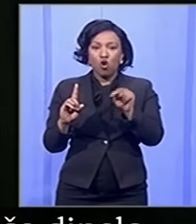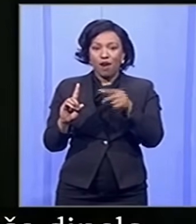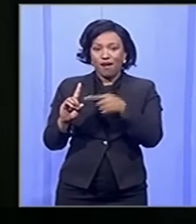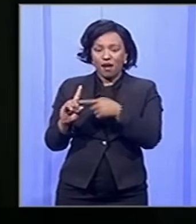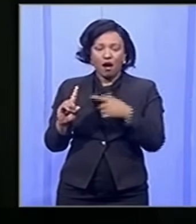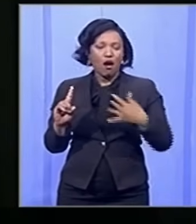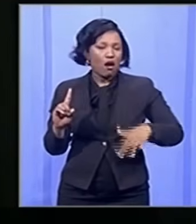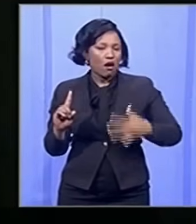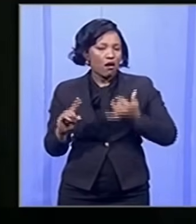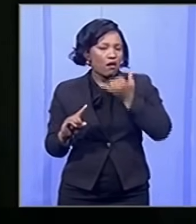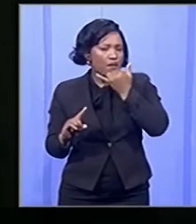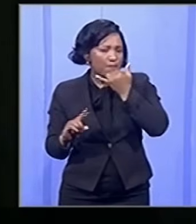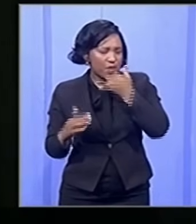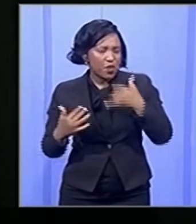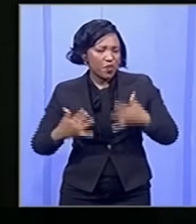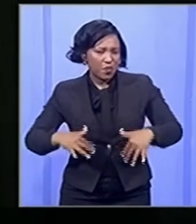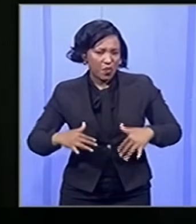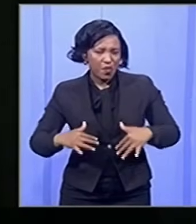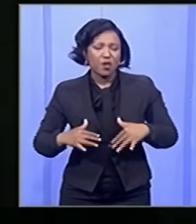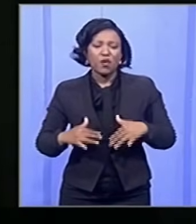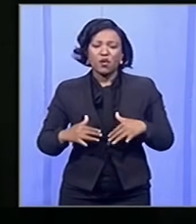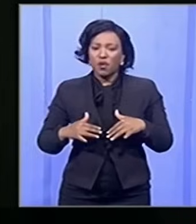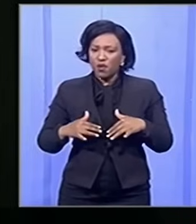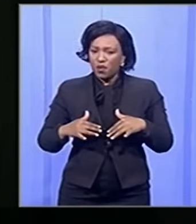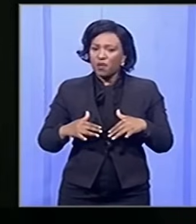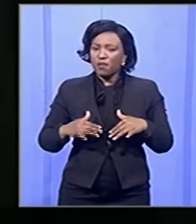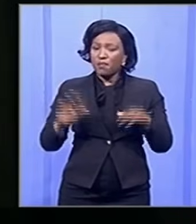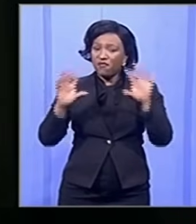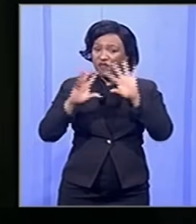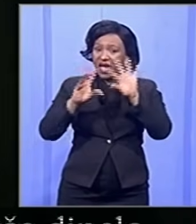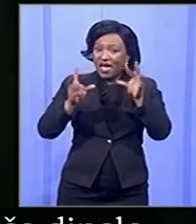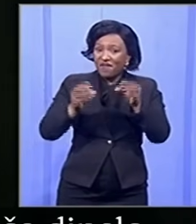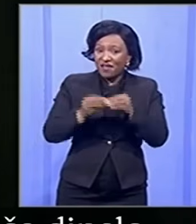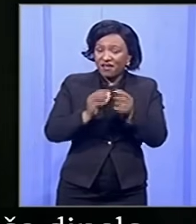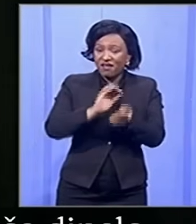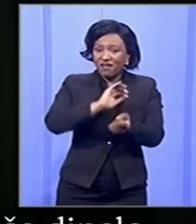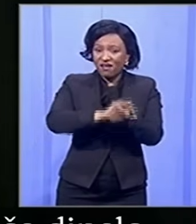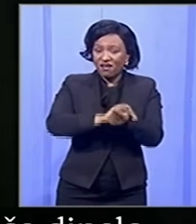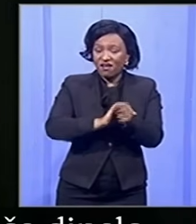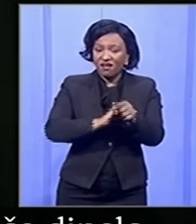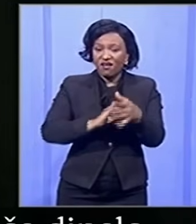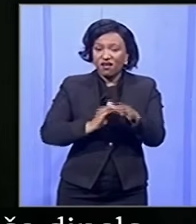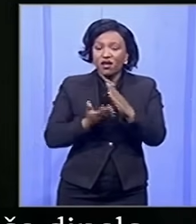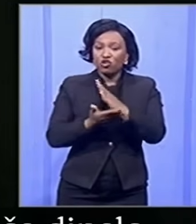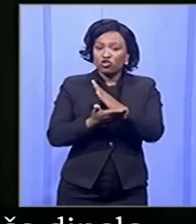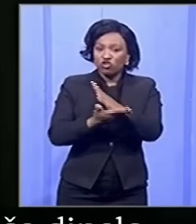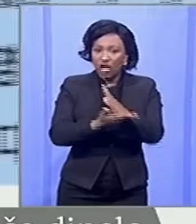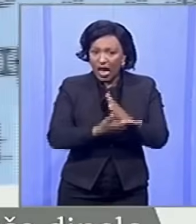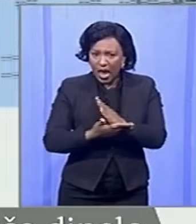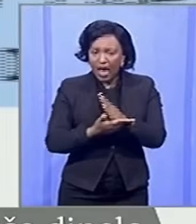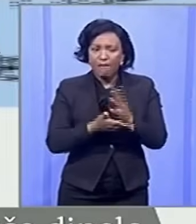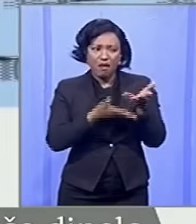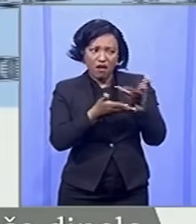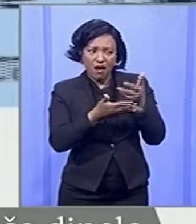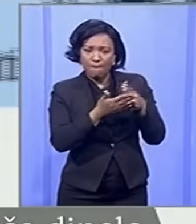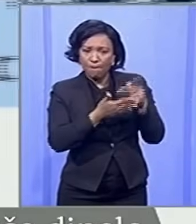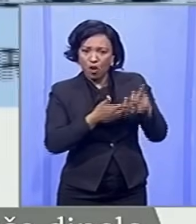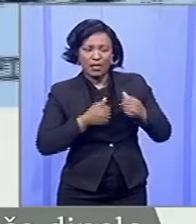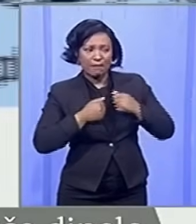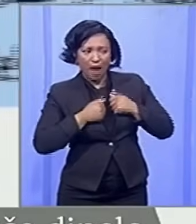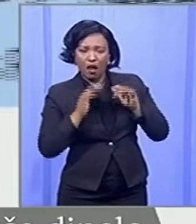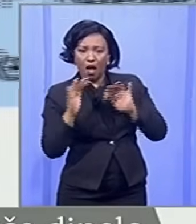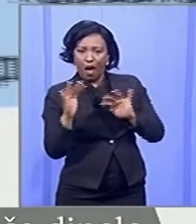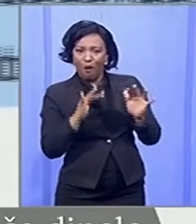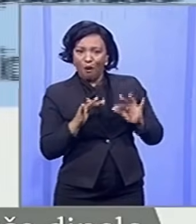ceremony. They knew what will be going on because I shared the project with them. Go sa le bjalo